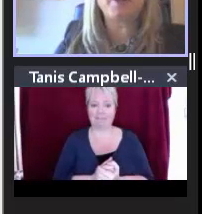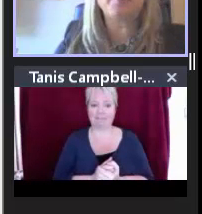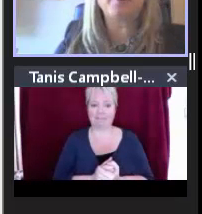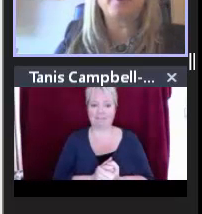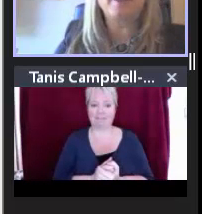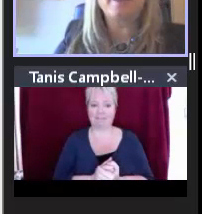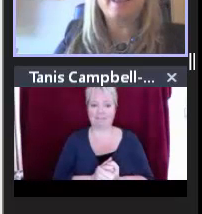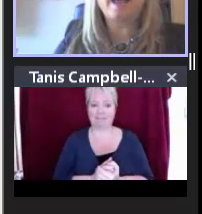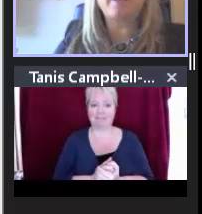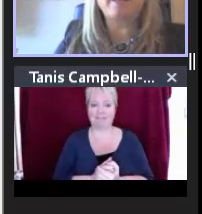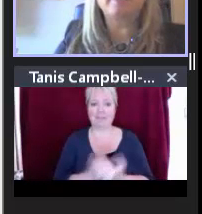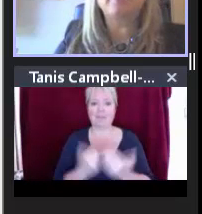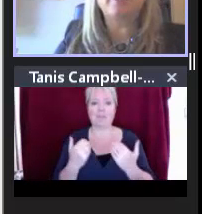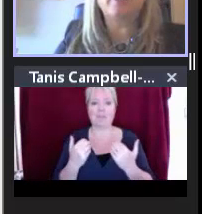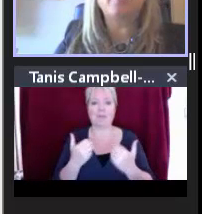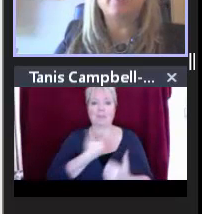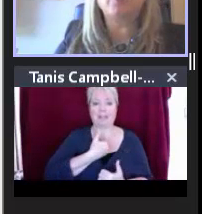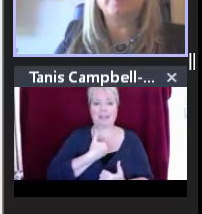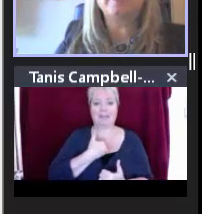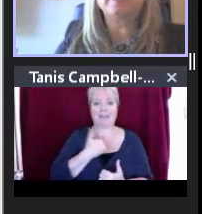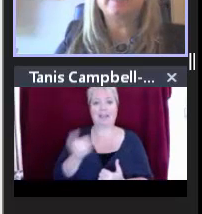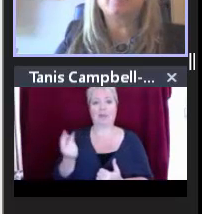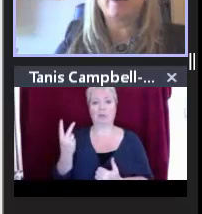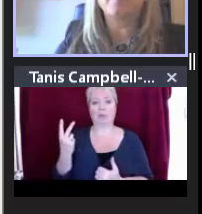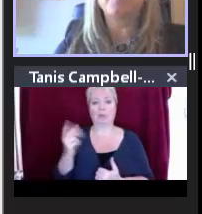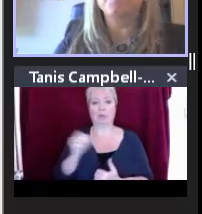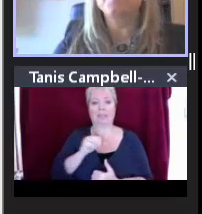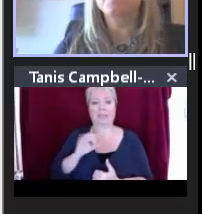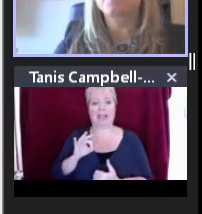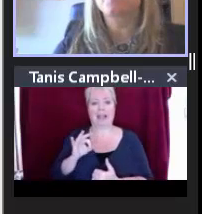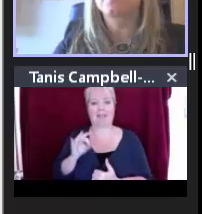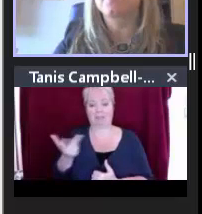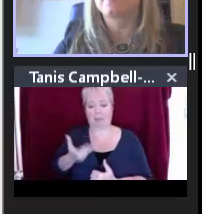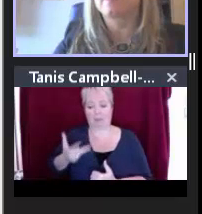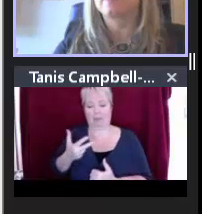staff people here. We're happy to answer any questions as well.